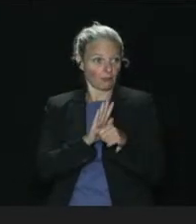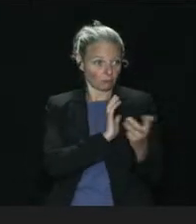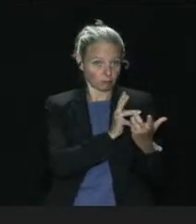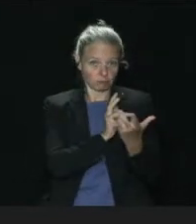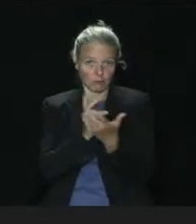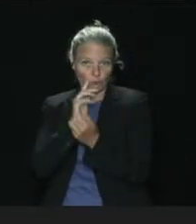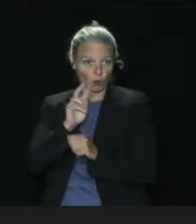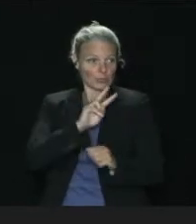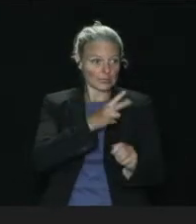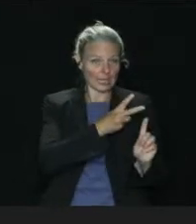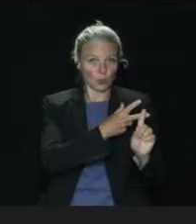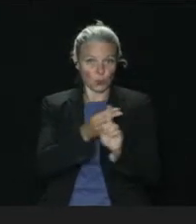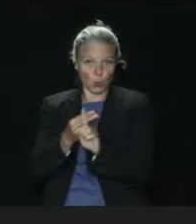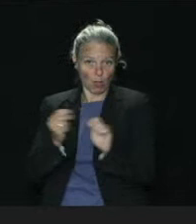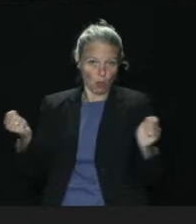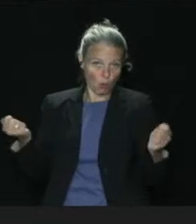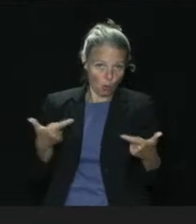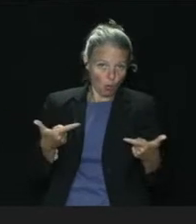Follow-up question?